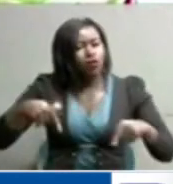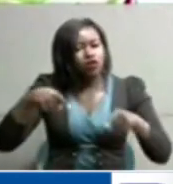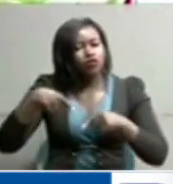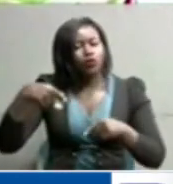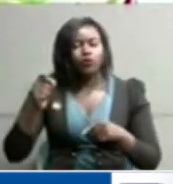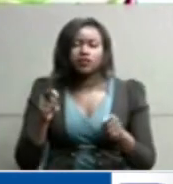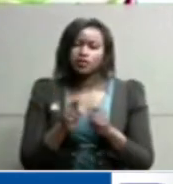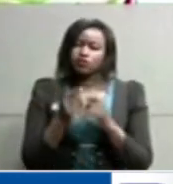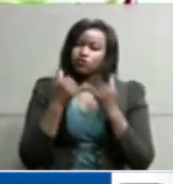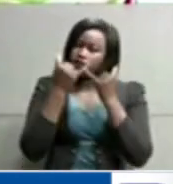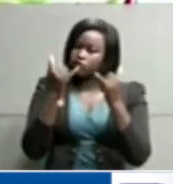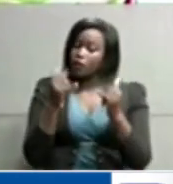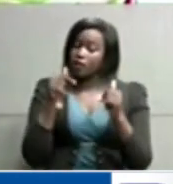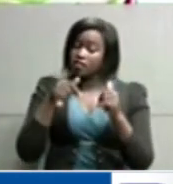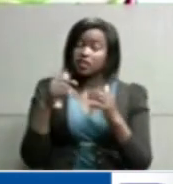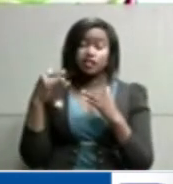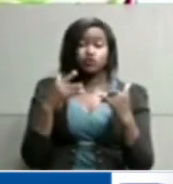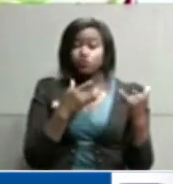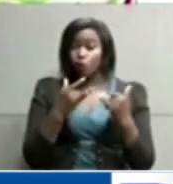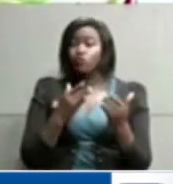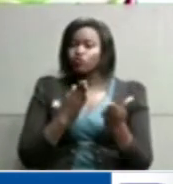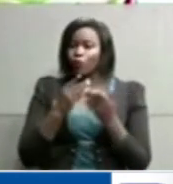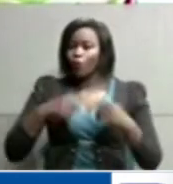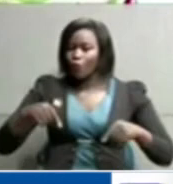n'okubagamba nti olucalo tusobola okuluwangula